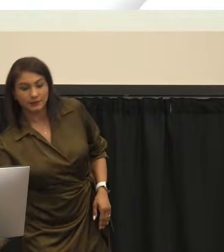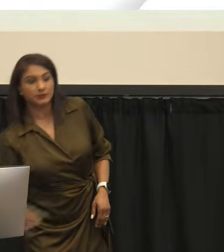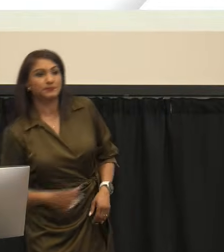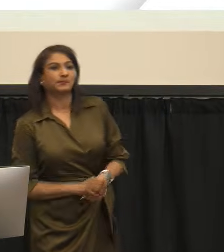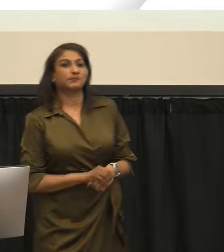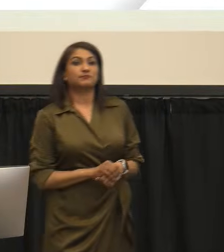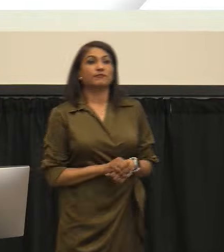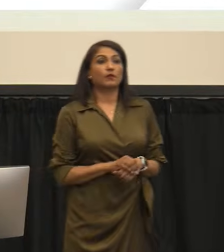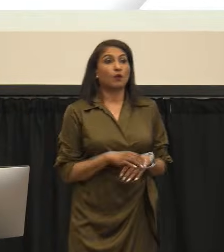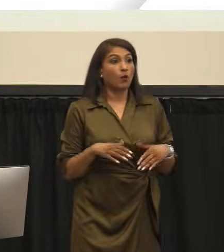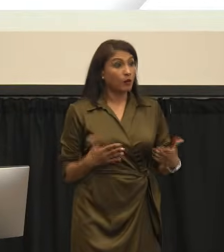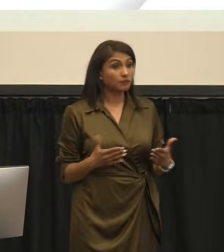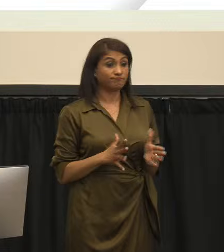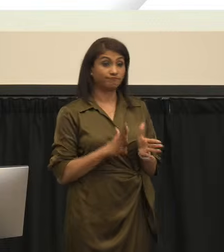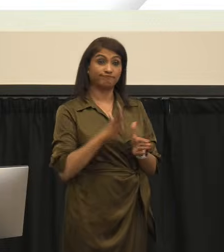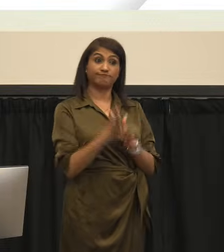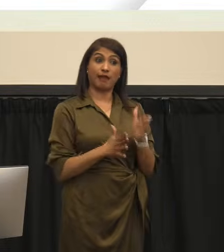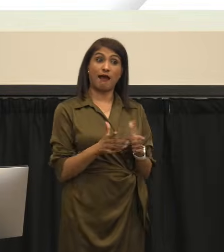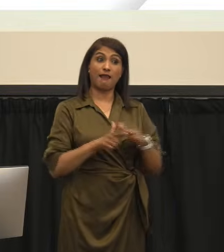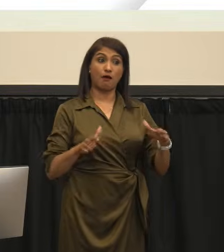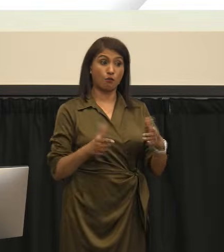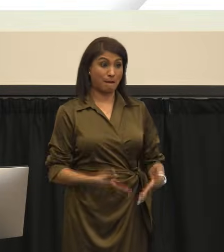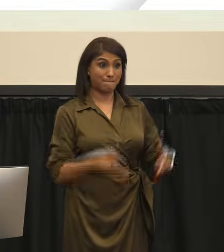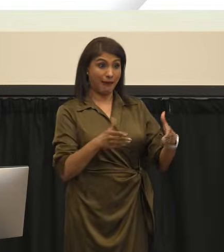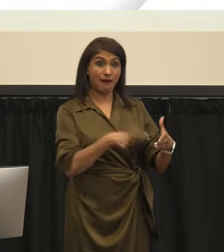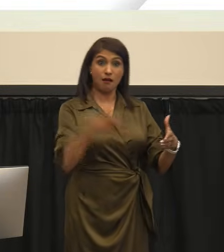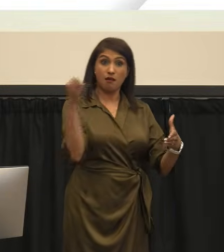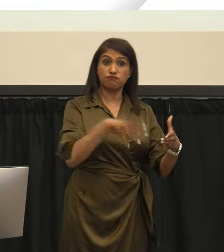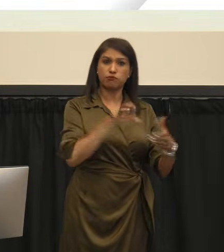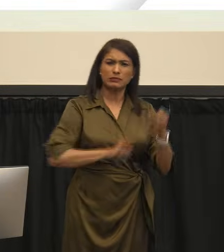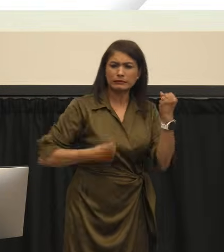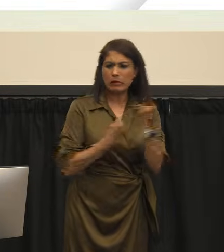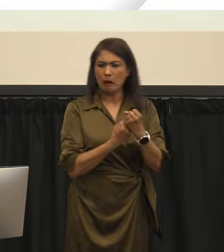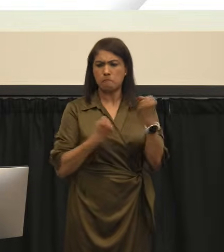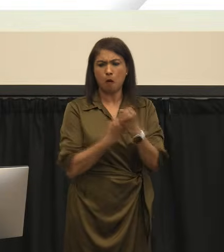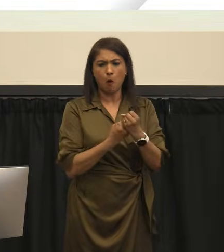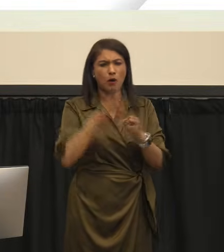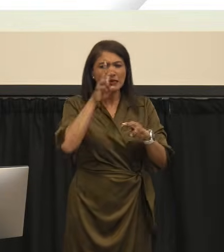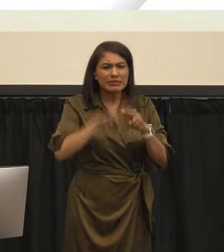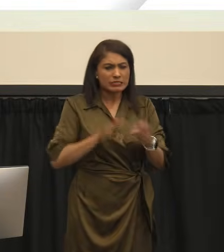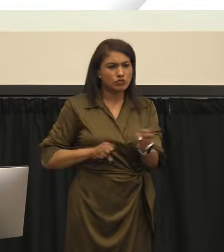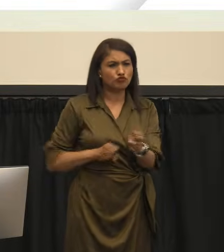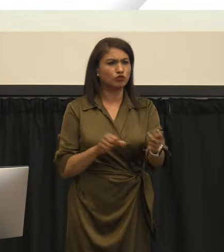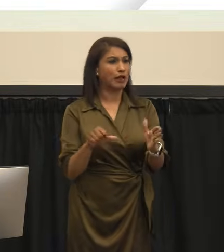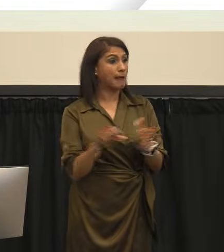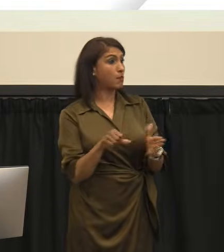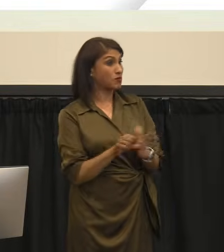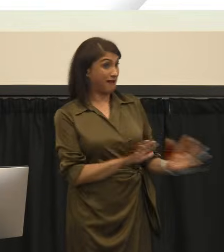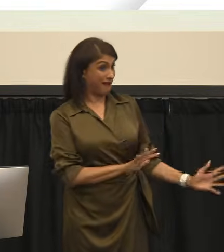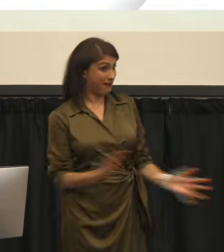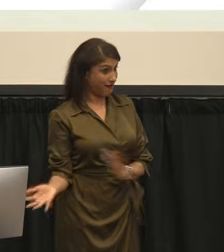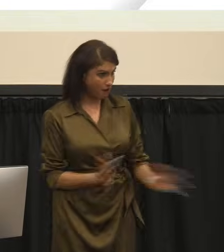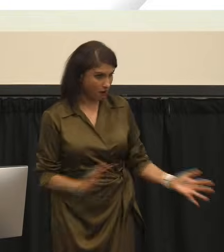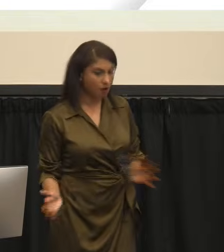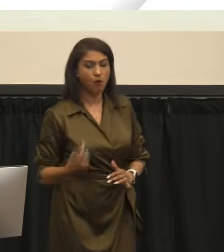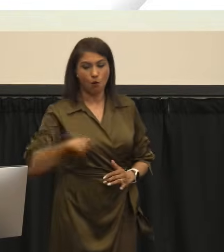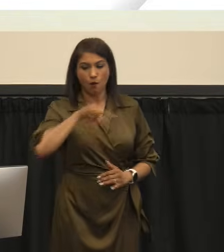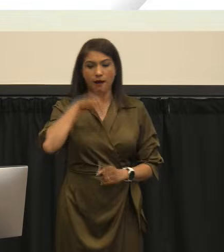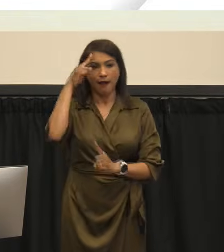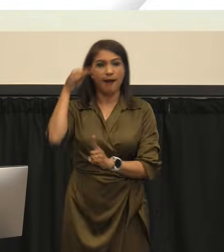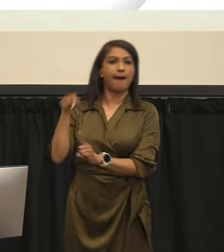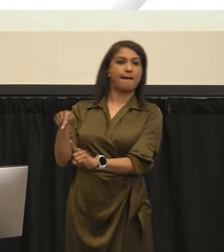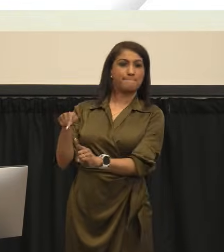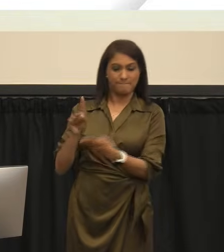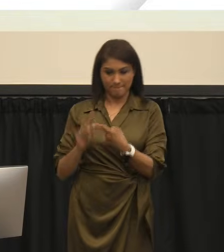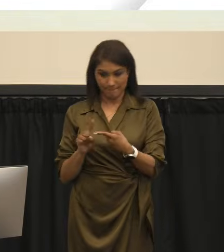challenges that we want to combat with the Sign Bank. With the SSL Sign Bank, the support that we need